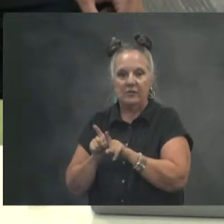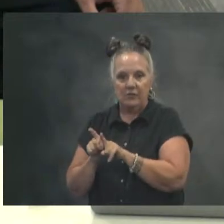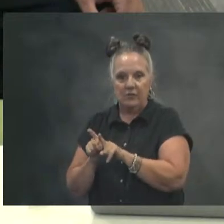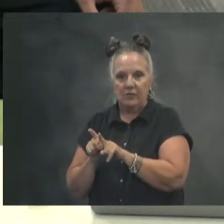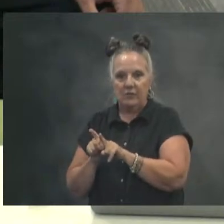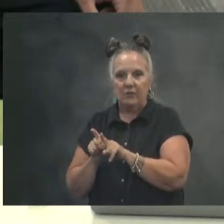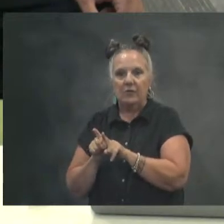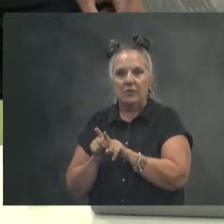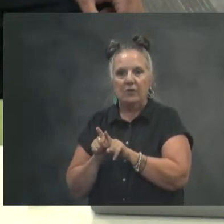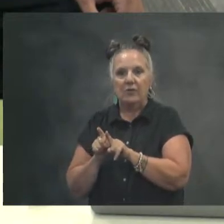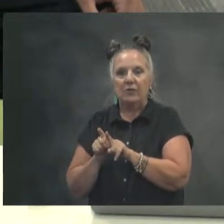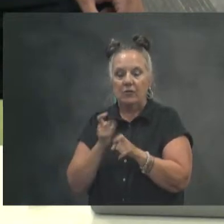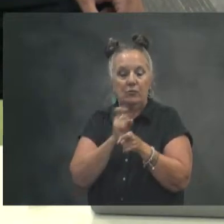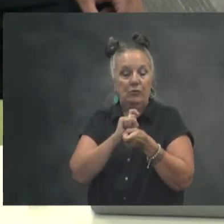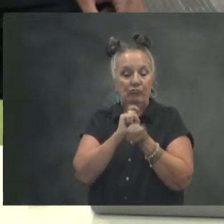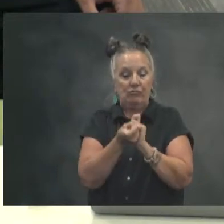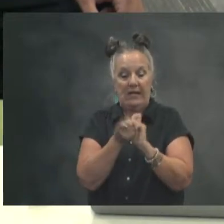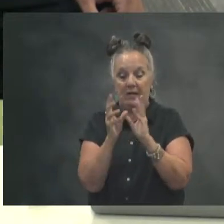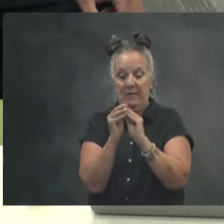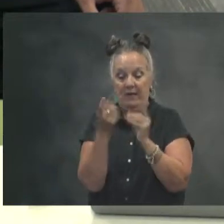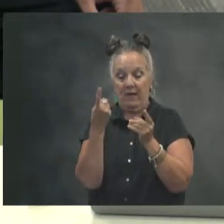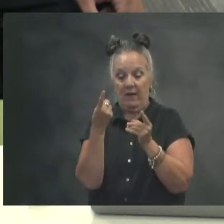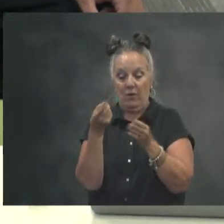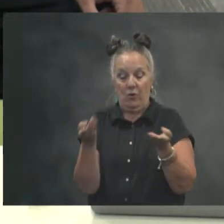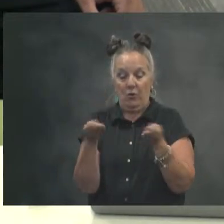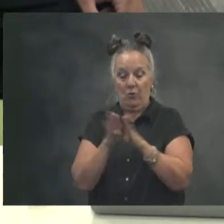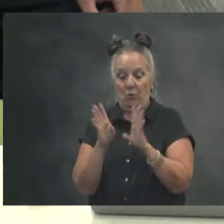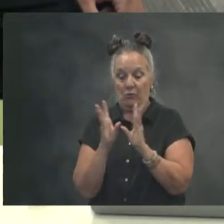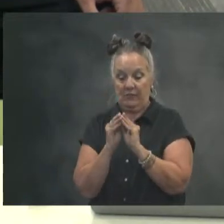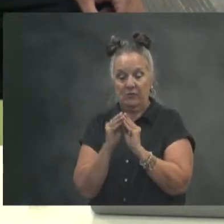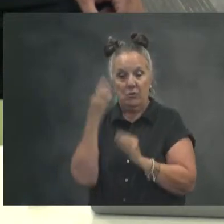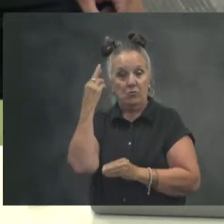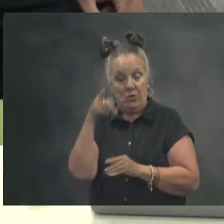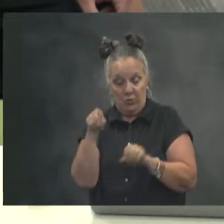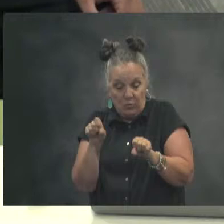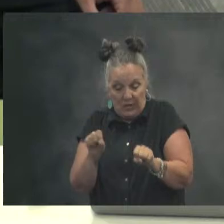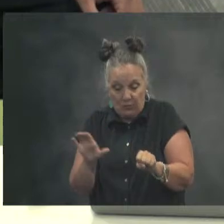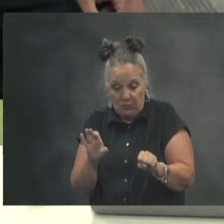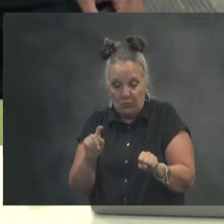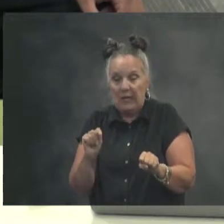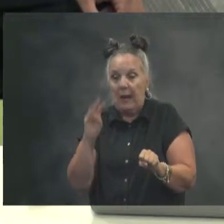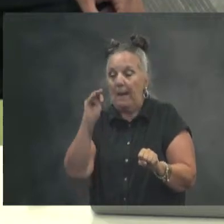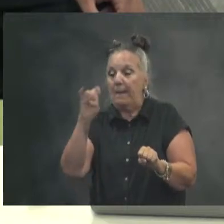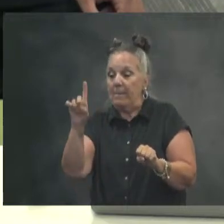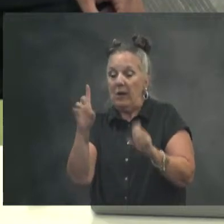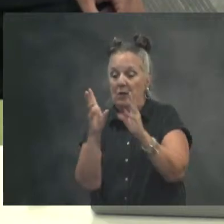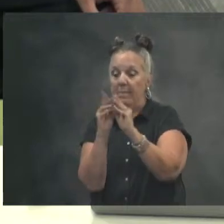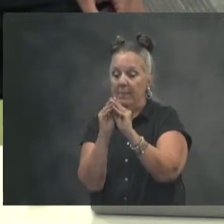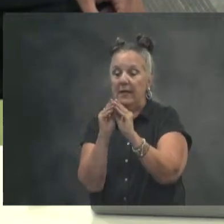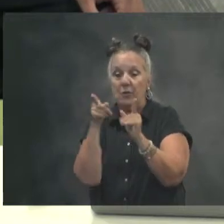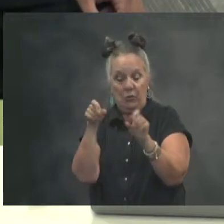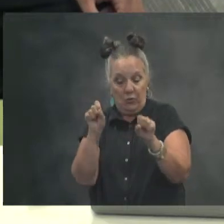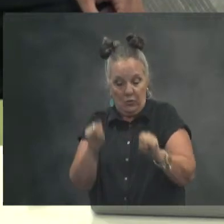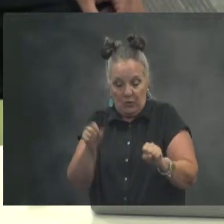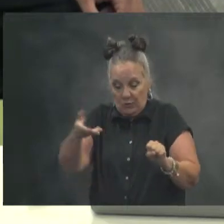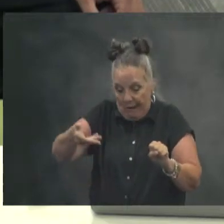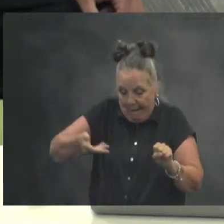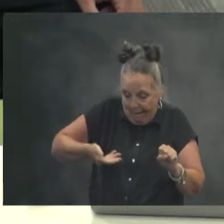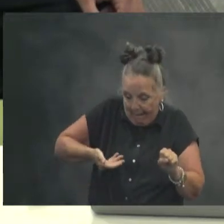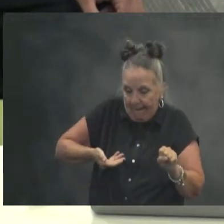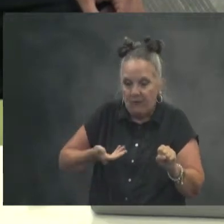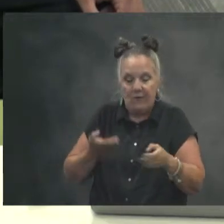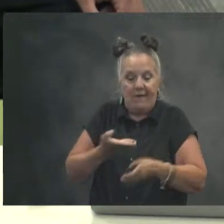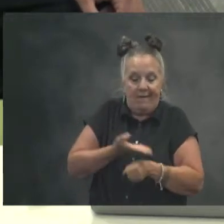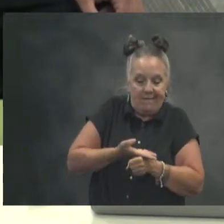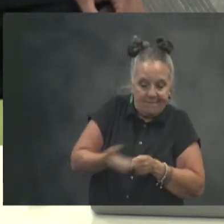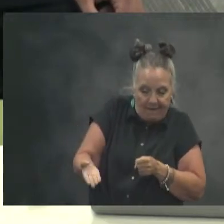a meeting into closed session for, there are reasons that you can do it that are under the Maryland Public Meetings Act. You can do it to hire somebody, to